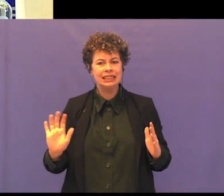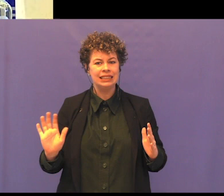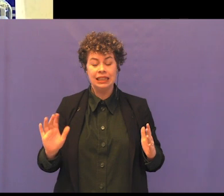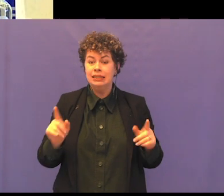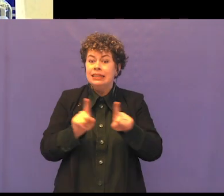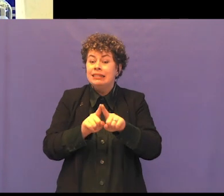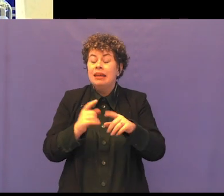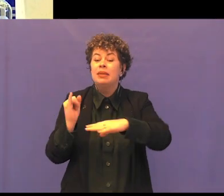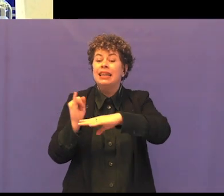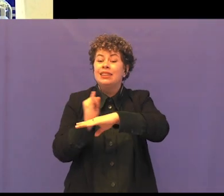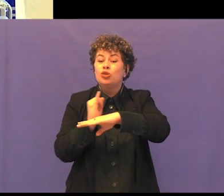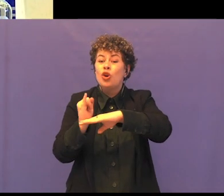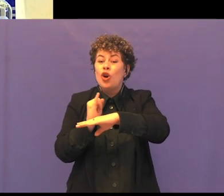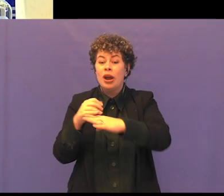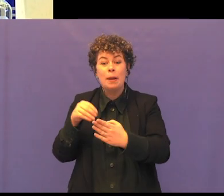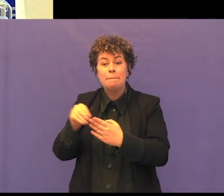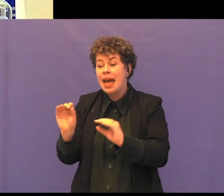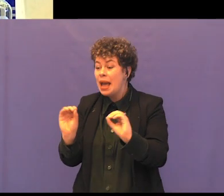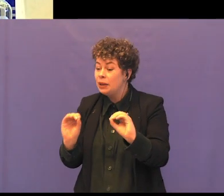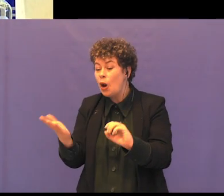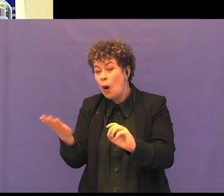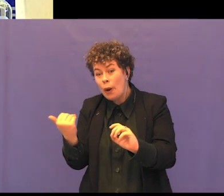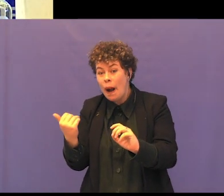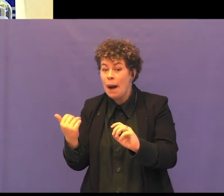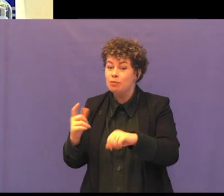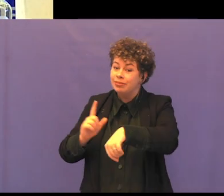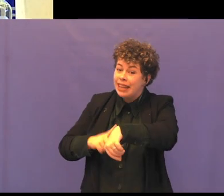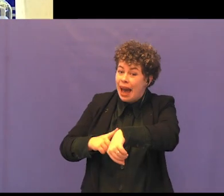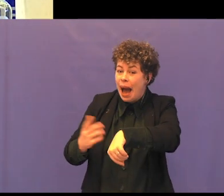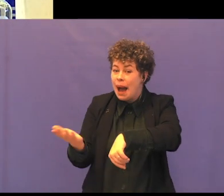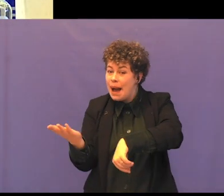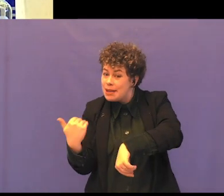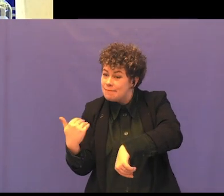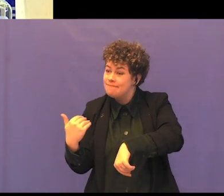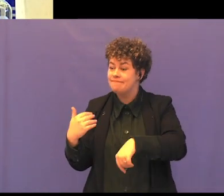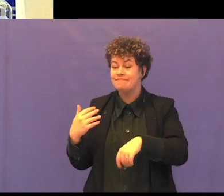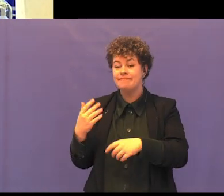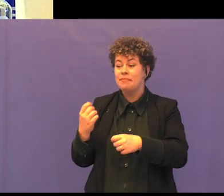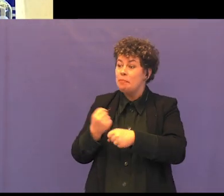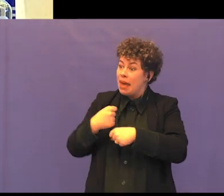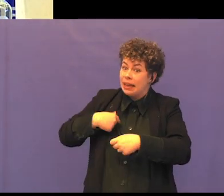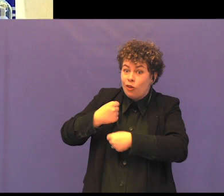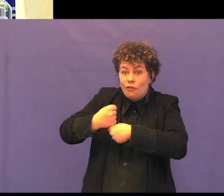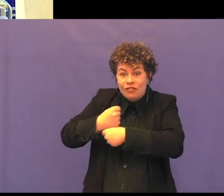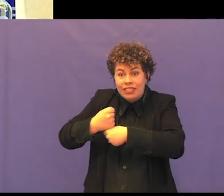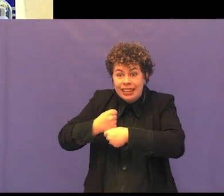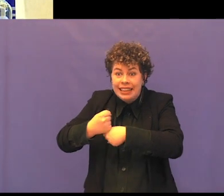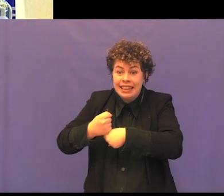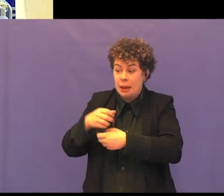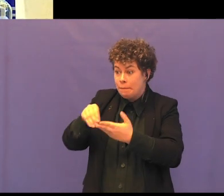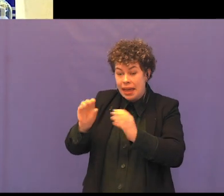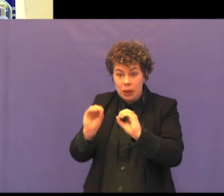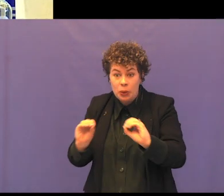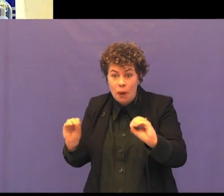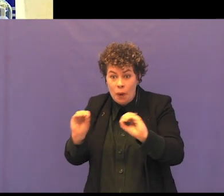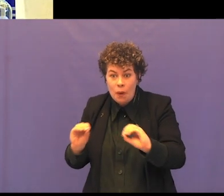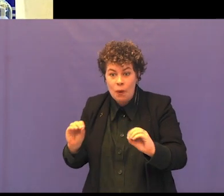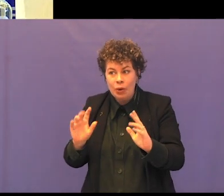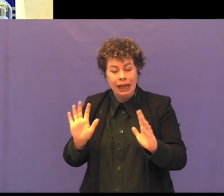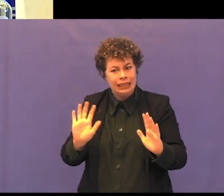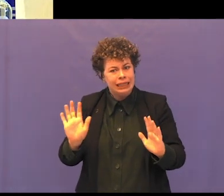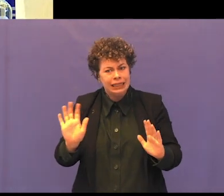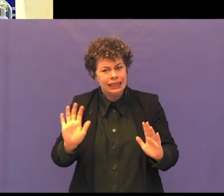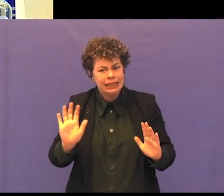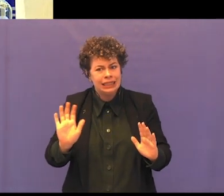companies today, where we've now reached the kind of end point where it's no longer a question of working